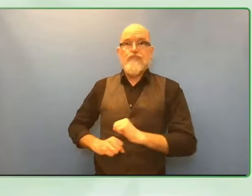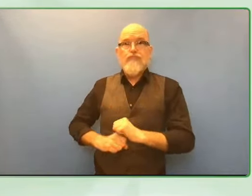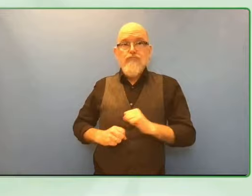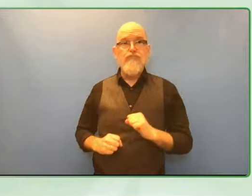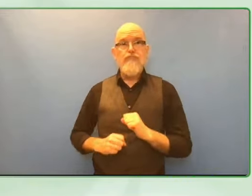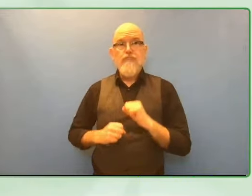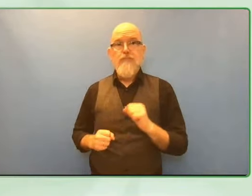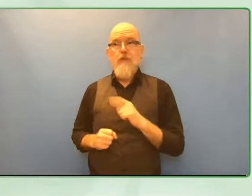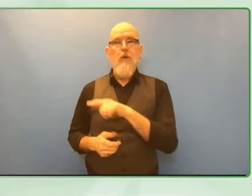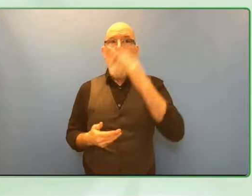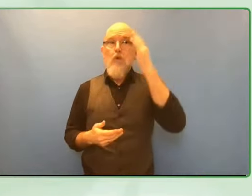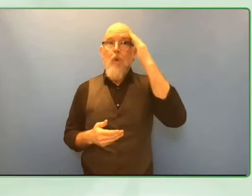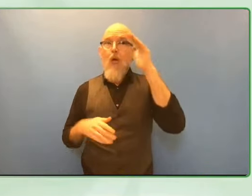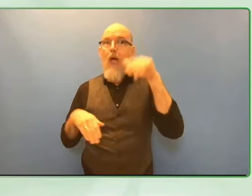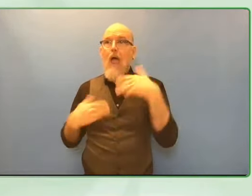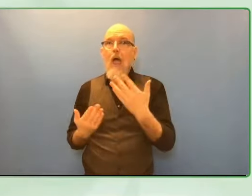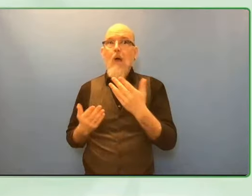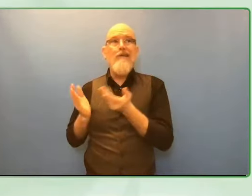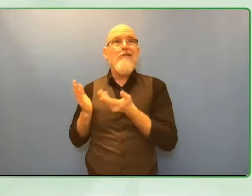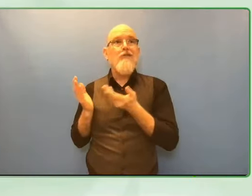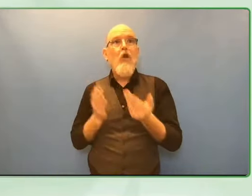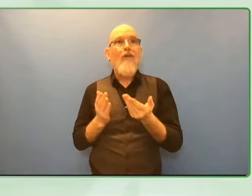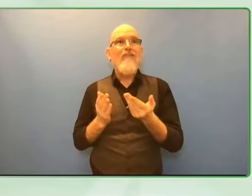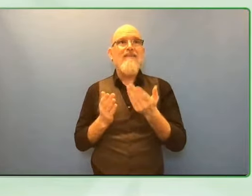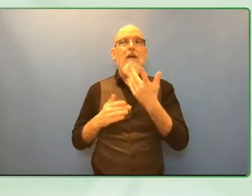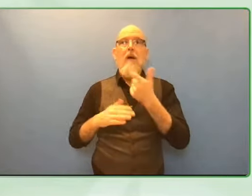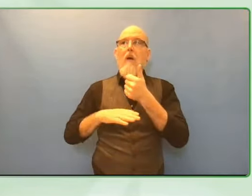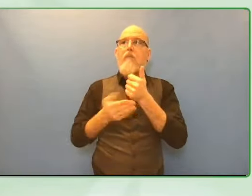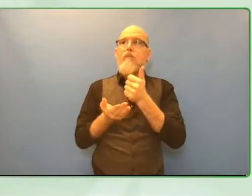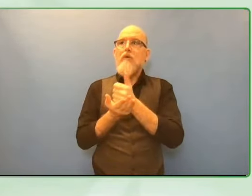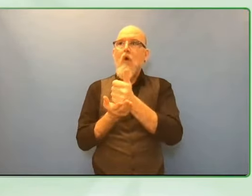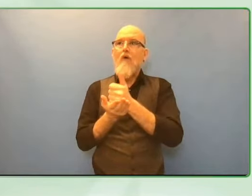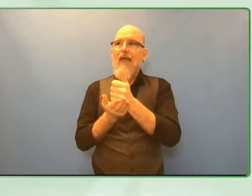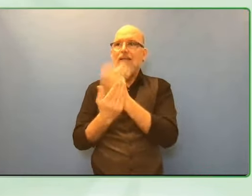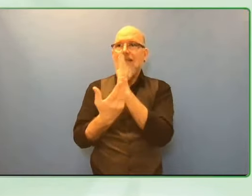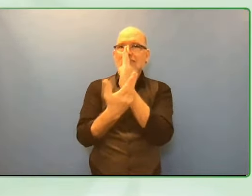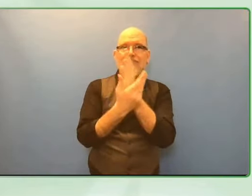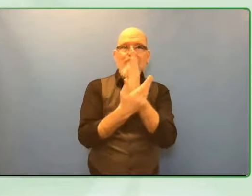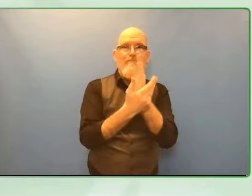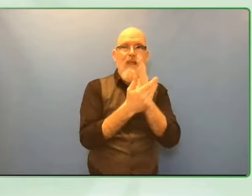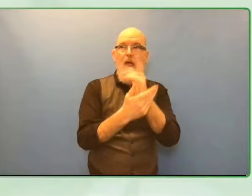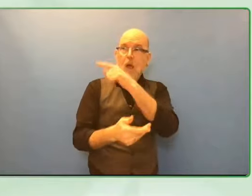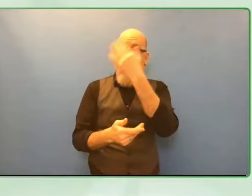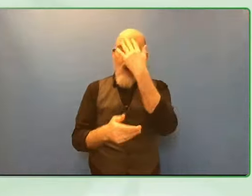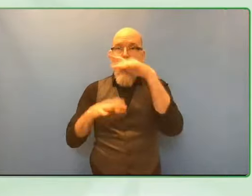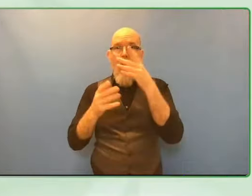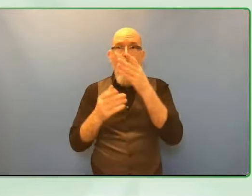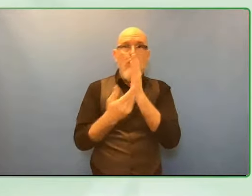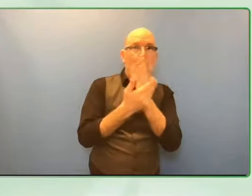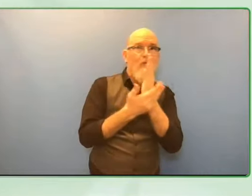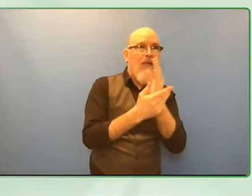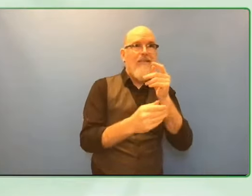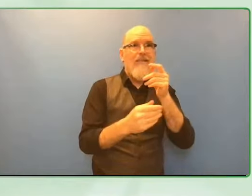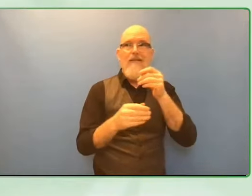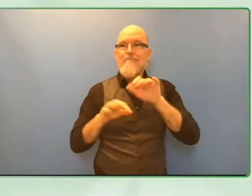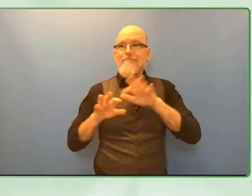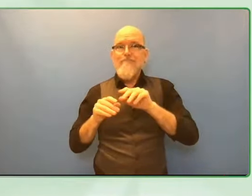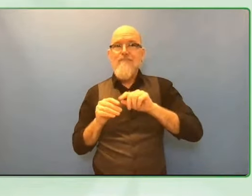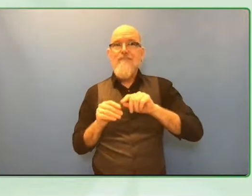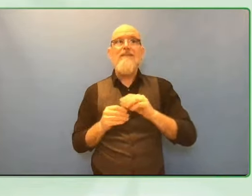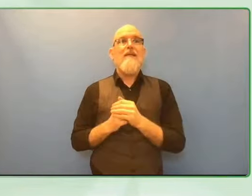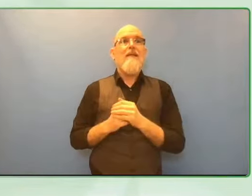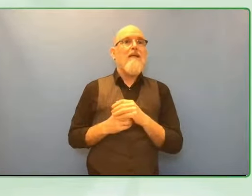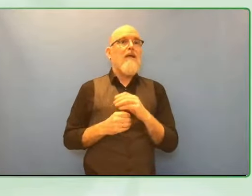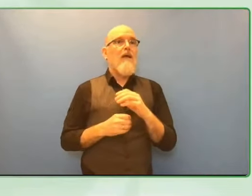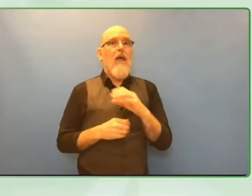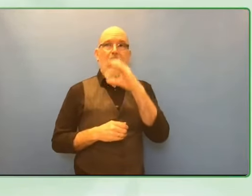providers. But it's not only Microsoft, it's other players as well, like Red Hat or Cisco or any other provider. So